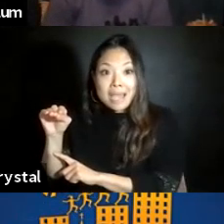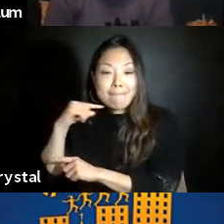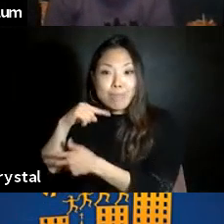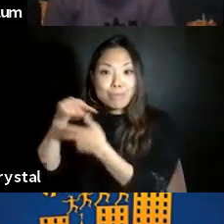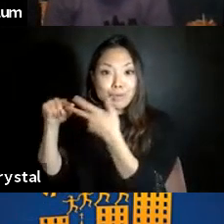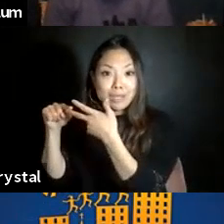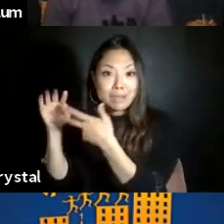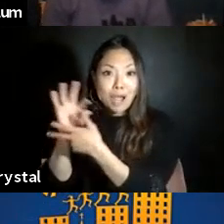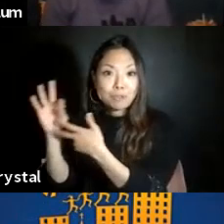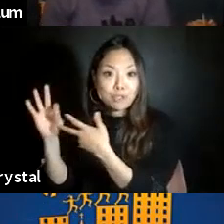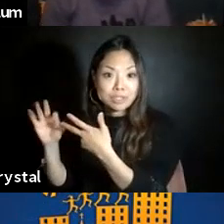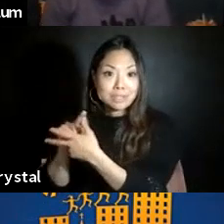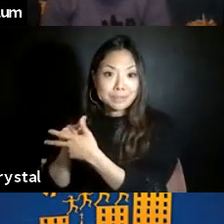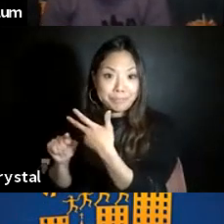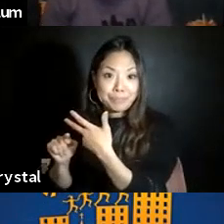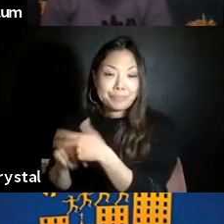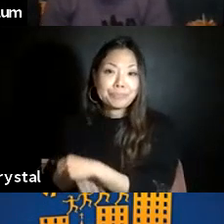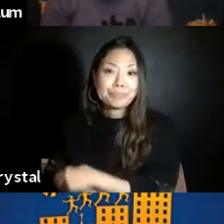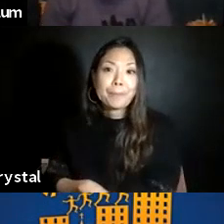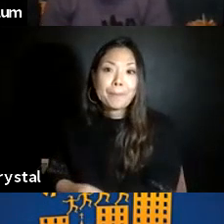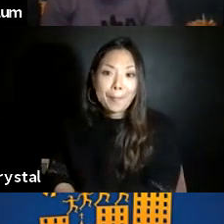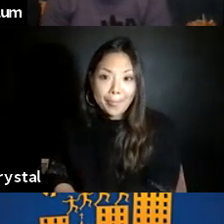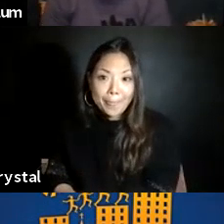hearing the 80